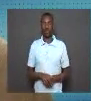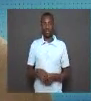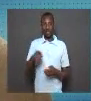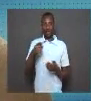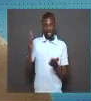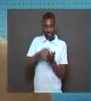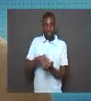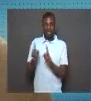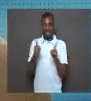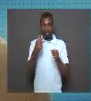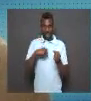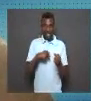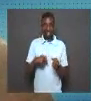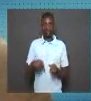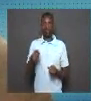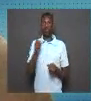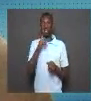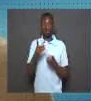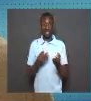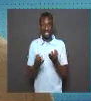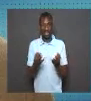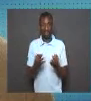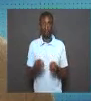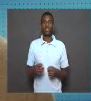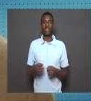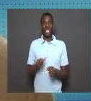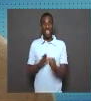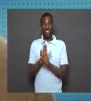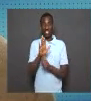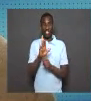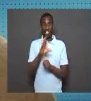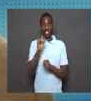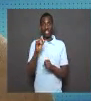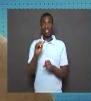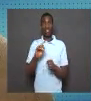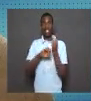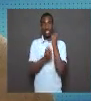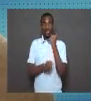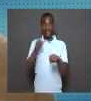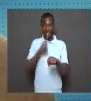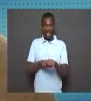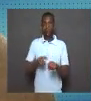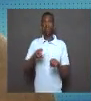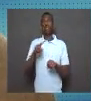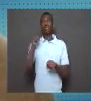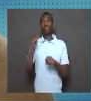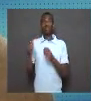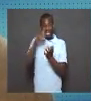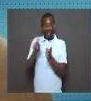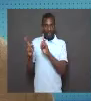also introduced to establish limits on the efficiency of systems and how